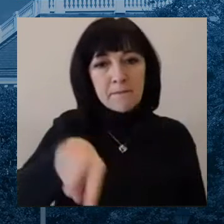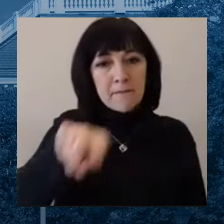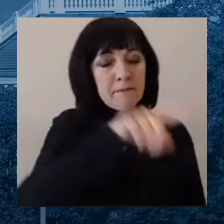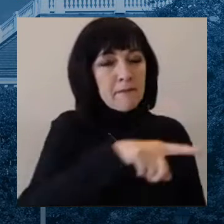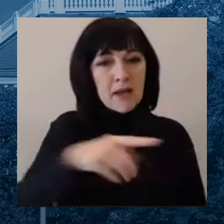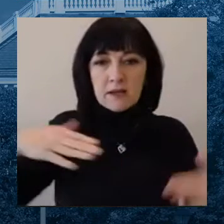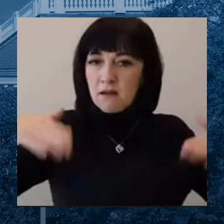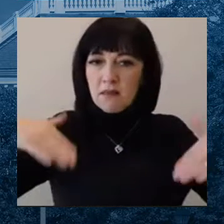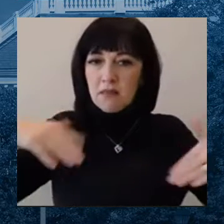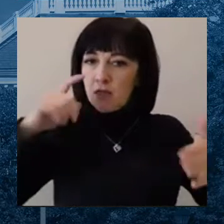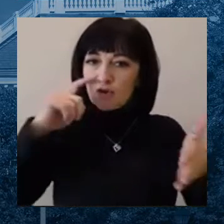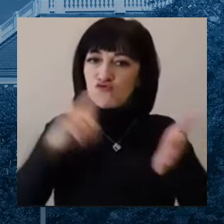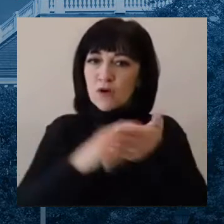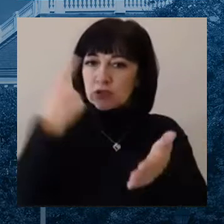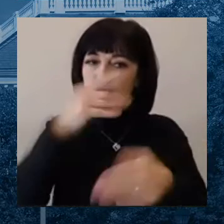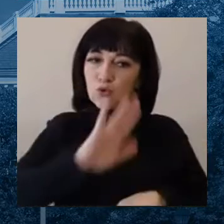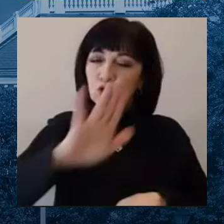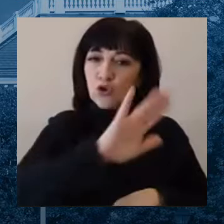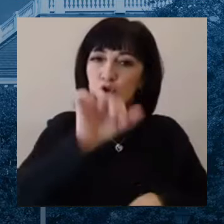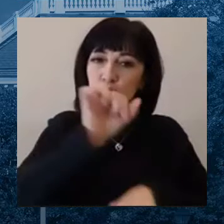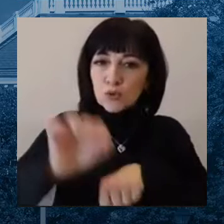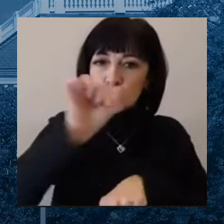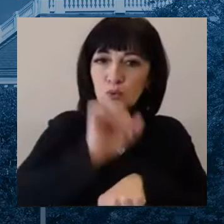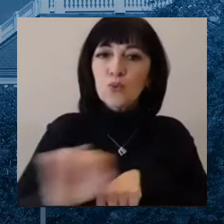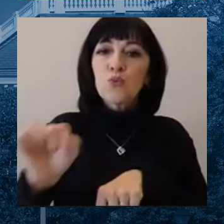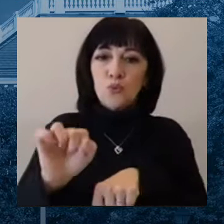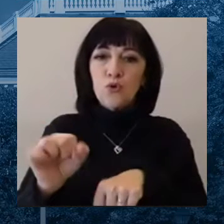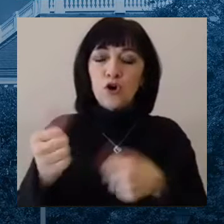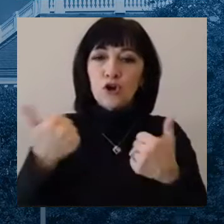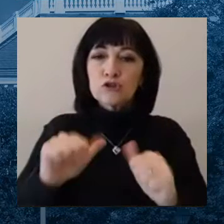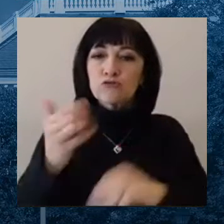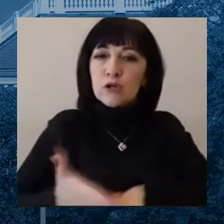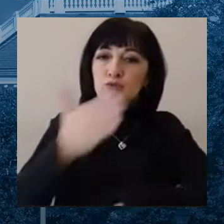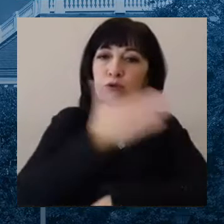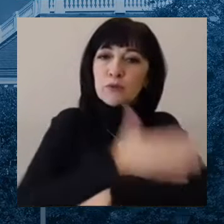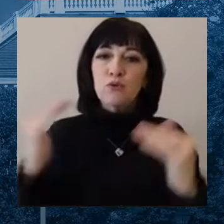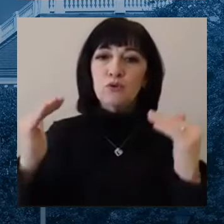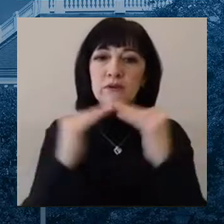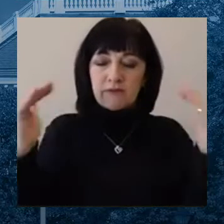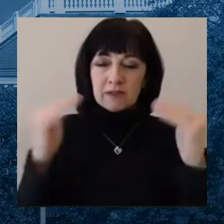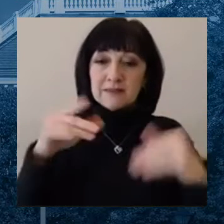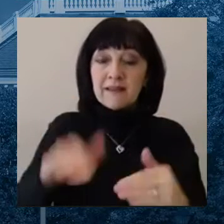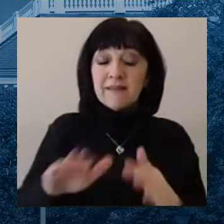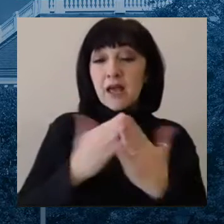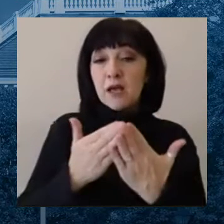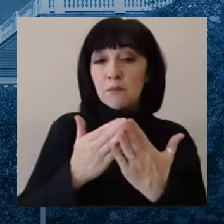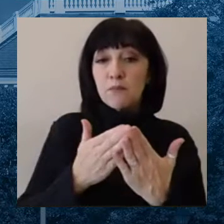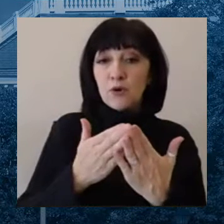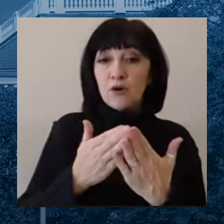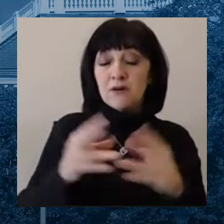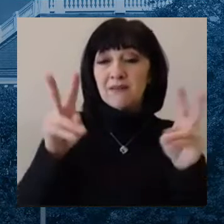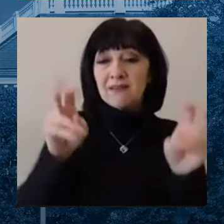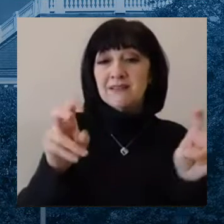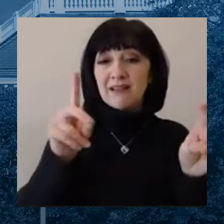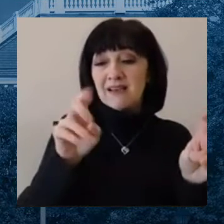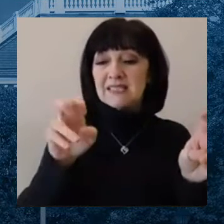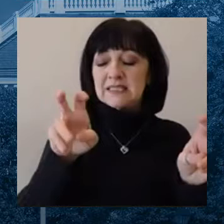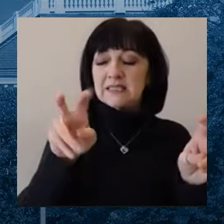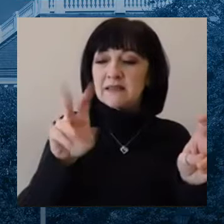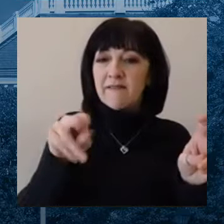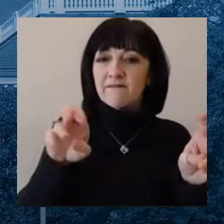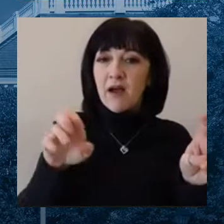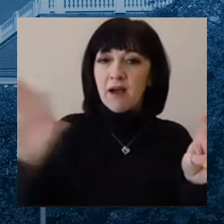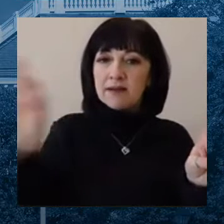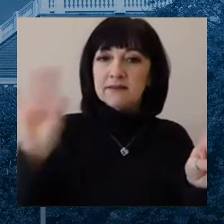recognition for their efforts. In Lawrence Ross's book entitled The Divine Nine, he notes in almost 500